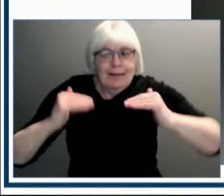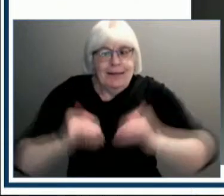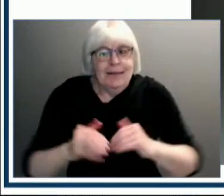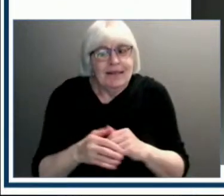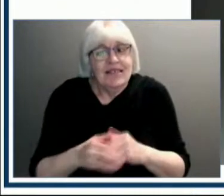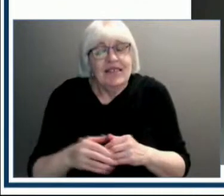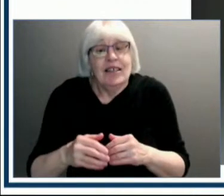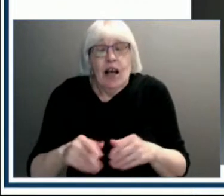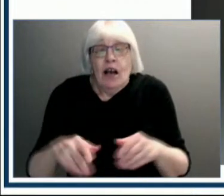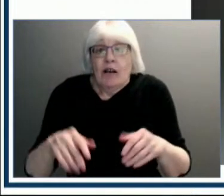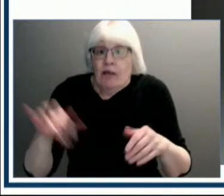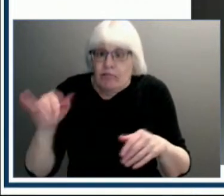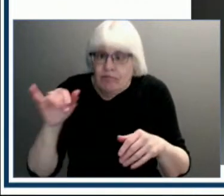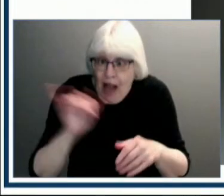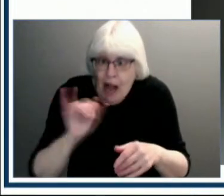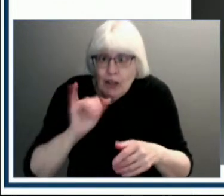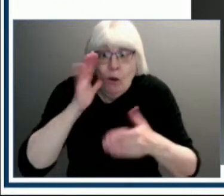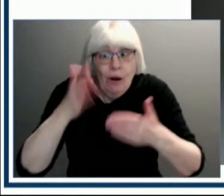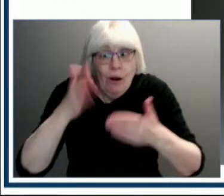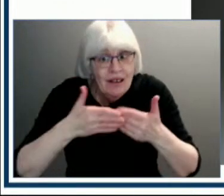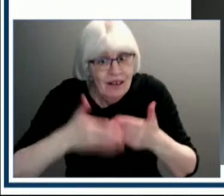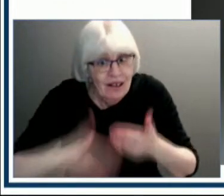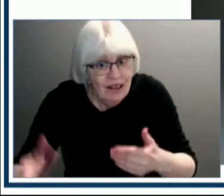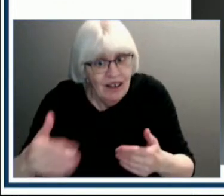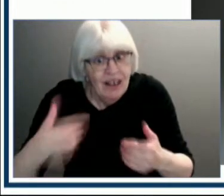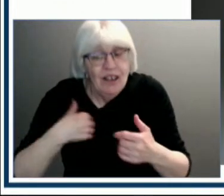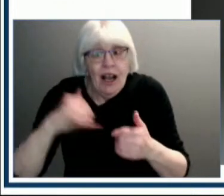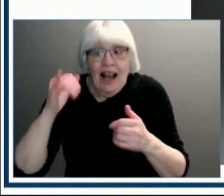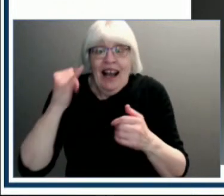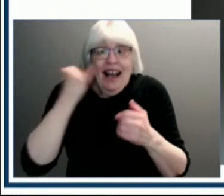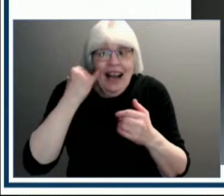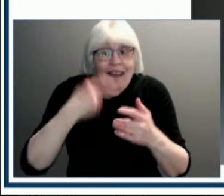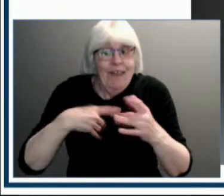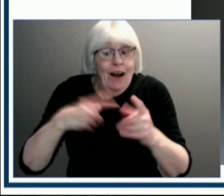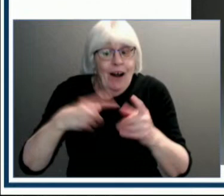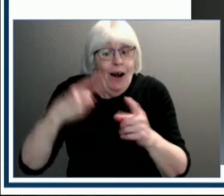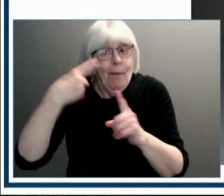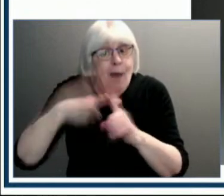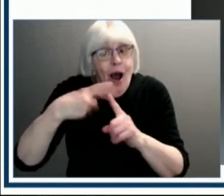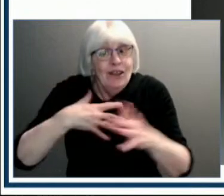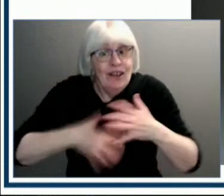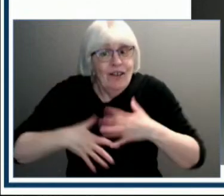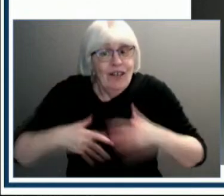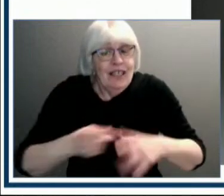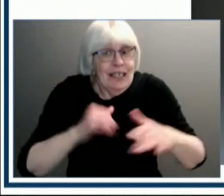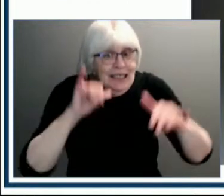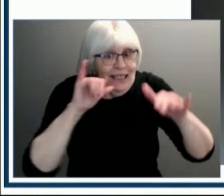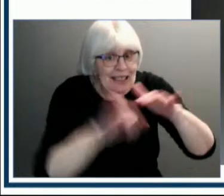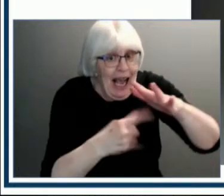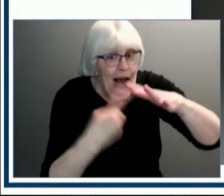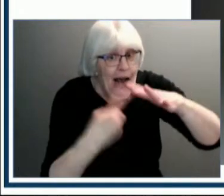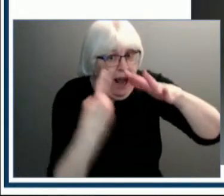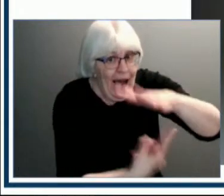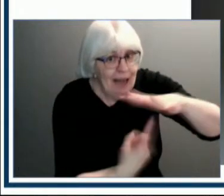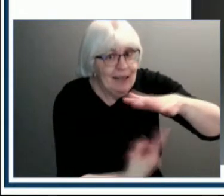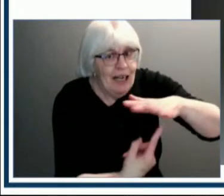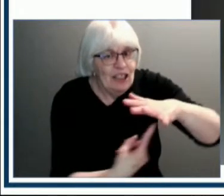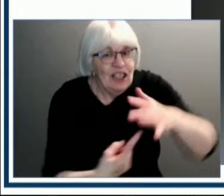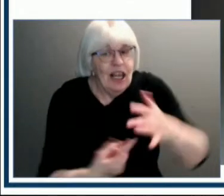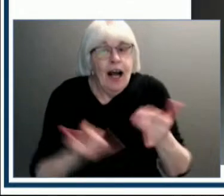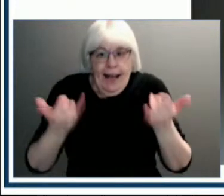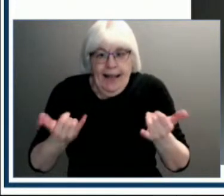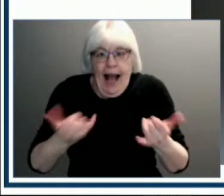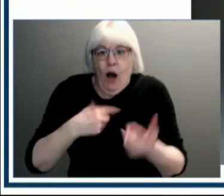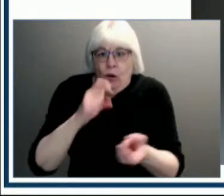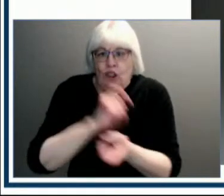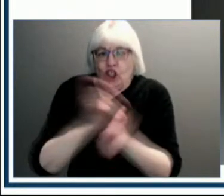isolation for positive cases and close contacts. And our advice is changing, our approach is changing in response to what we're learning